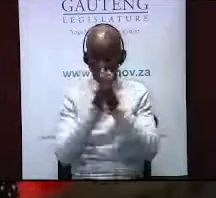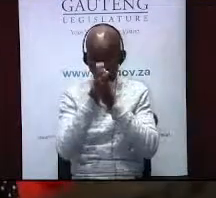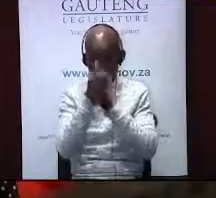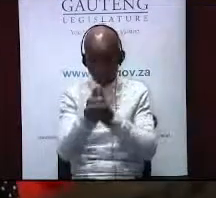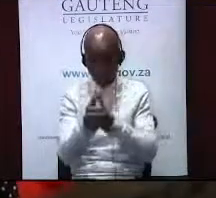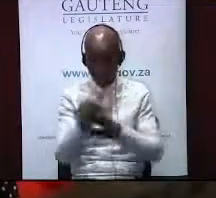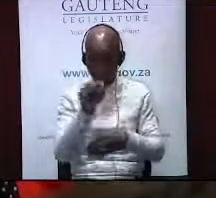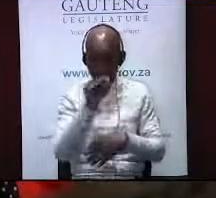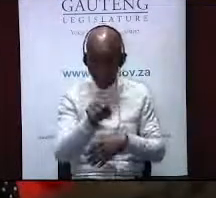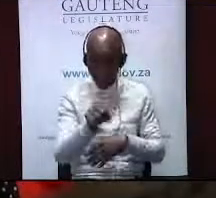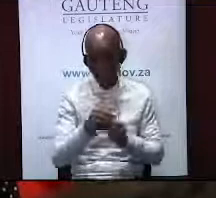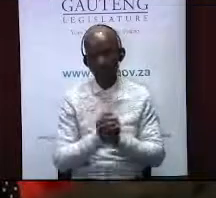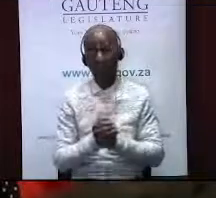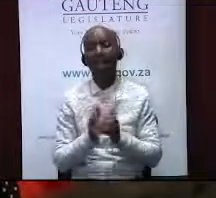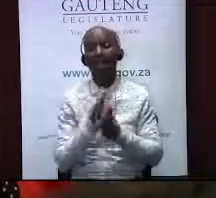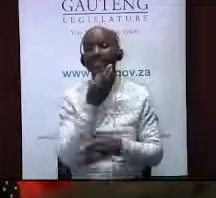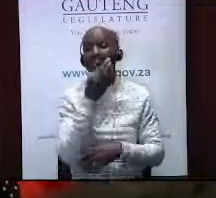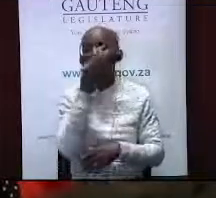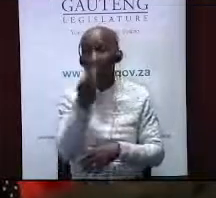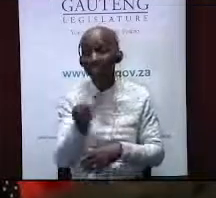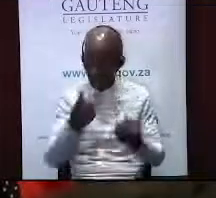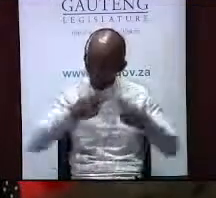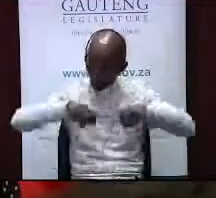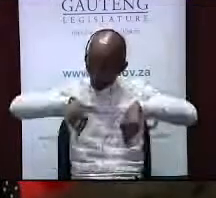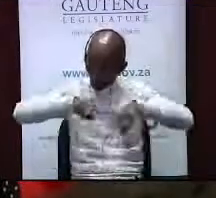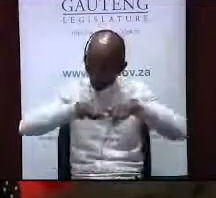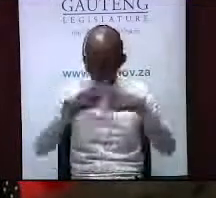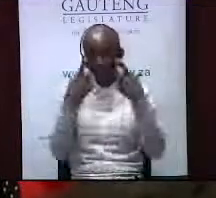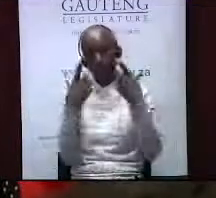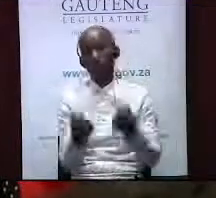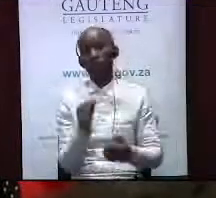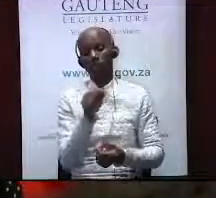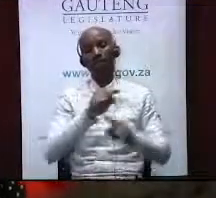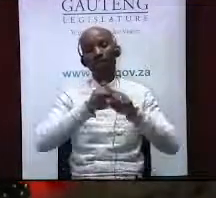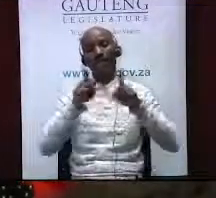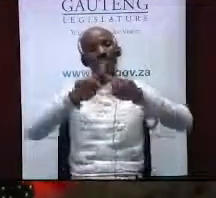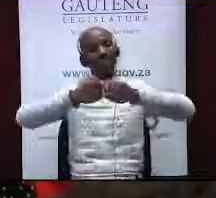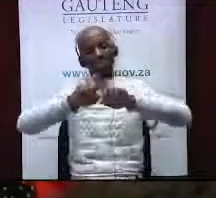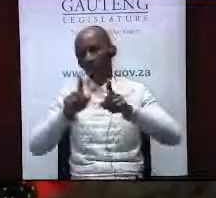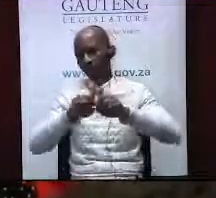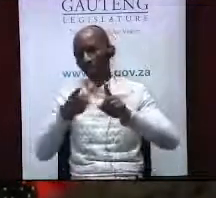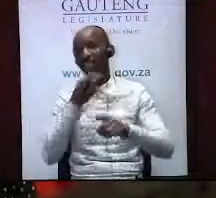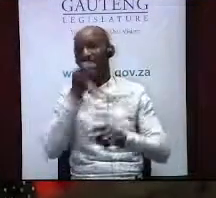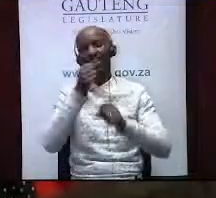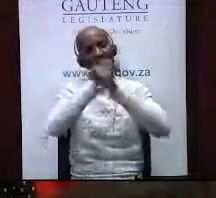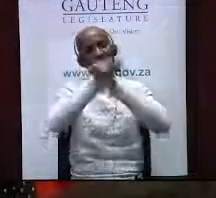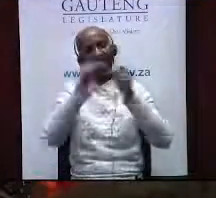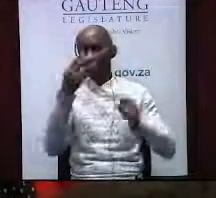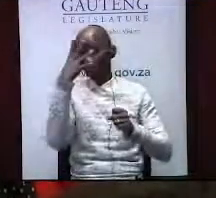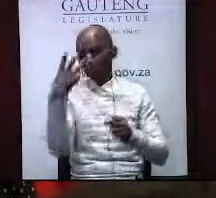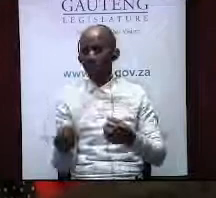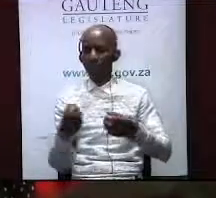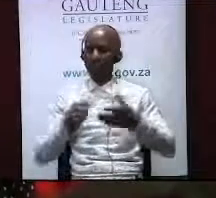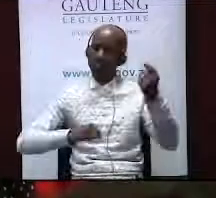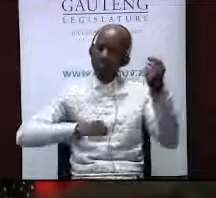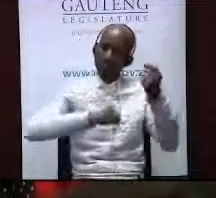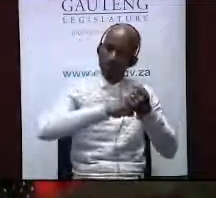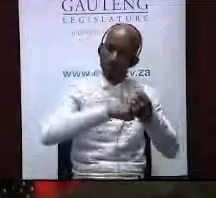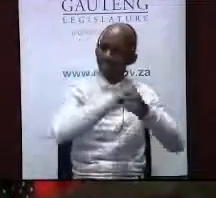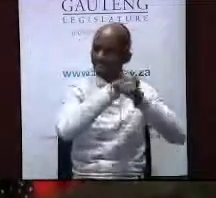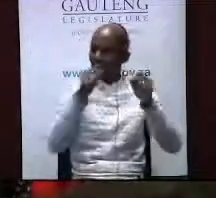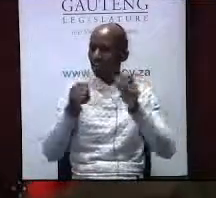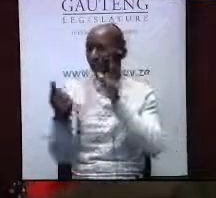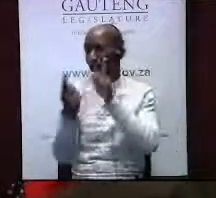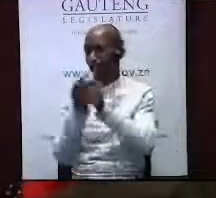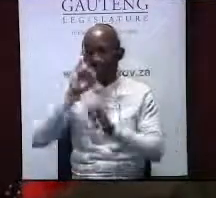that leadership and say, we too can do this. But the difference was, is I never had the support. I never met